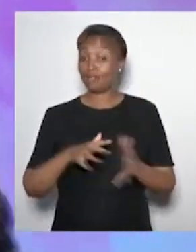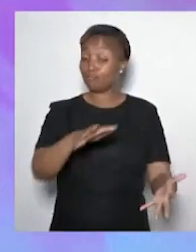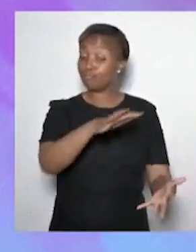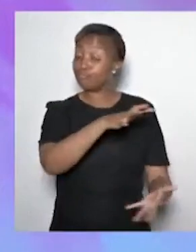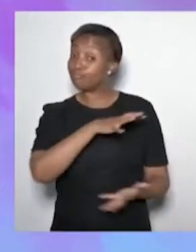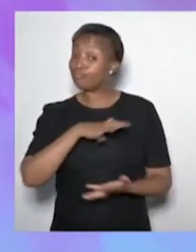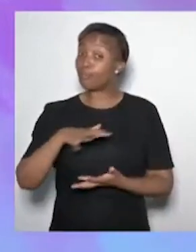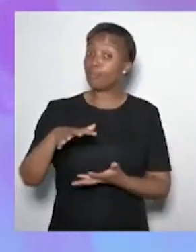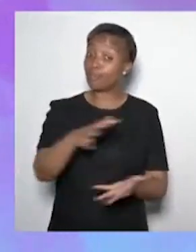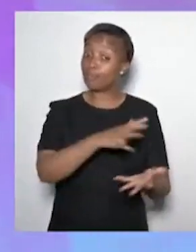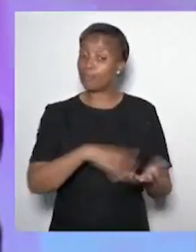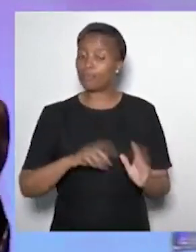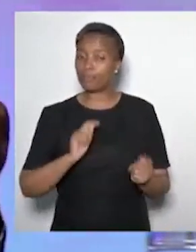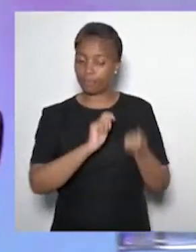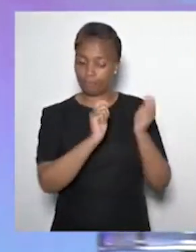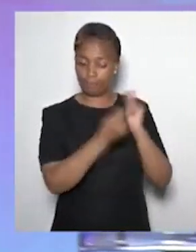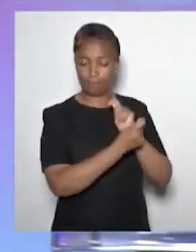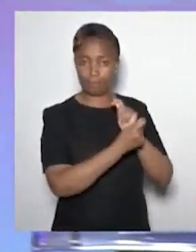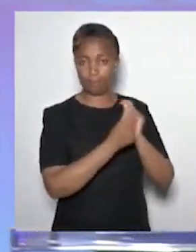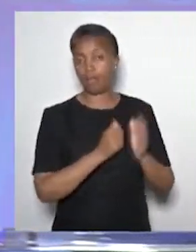environmental transformation,